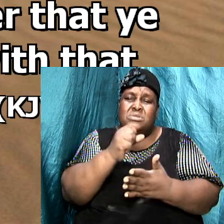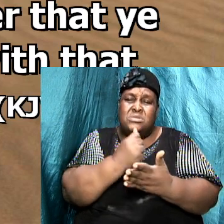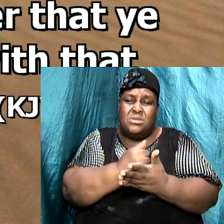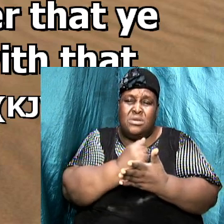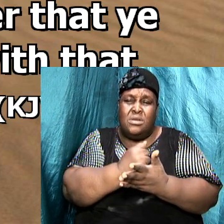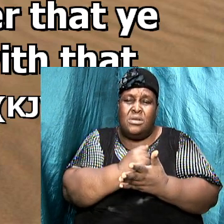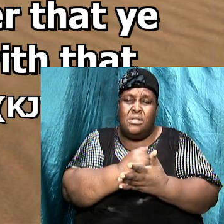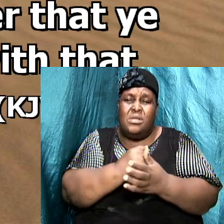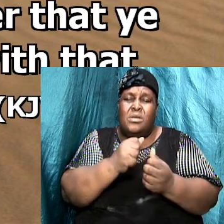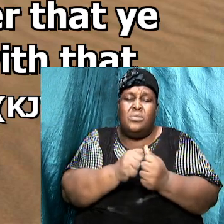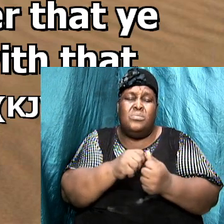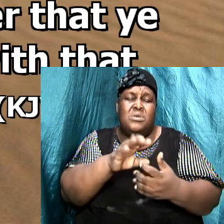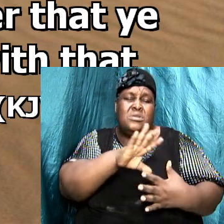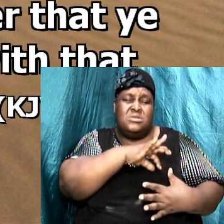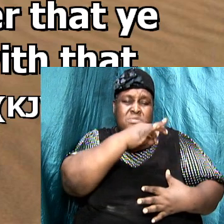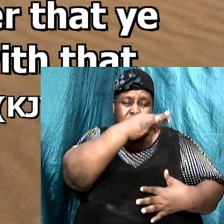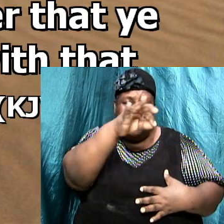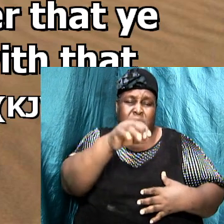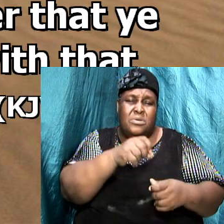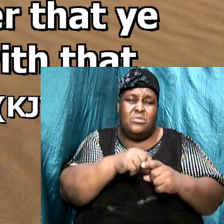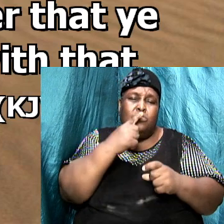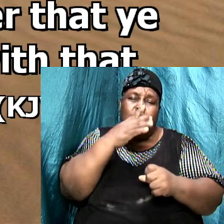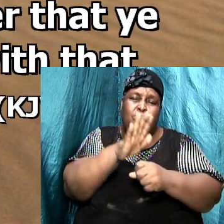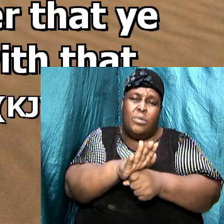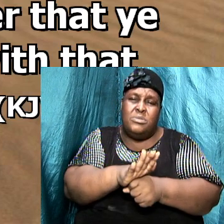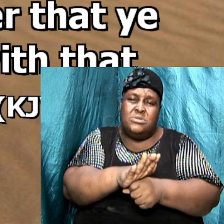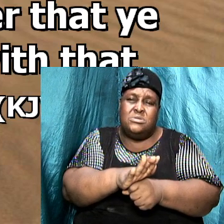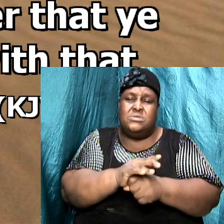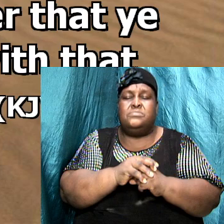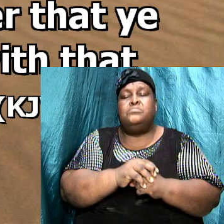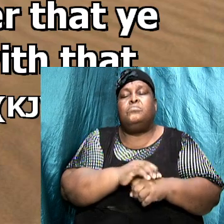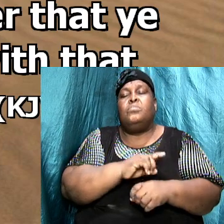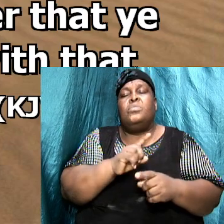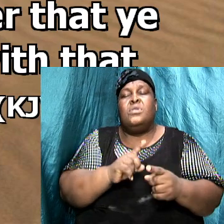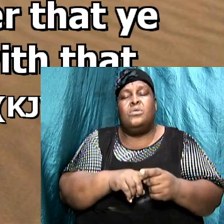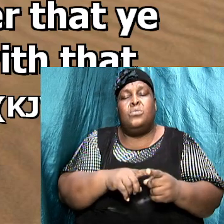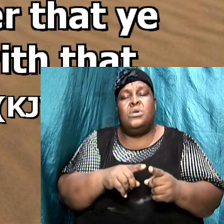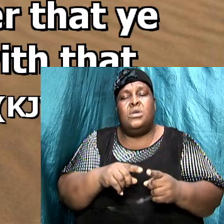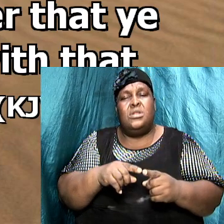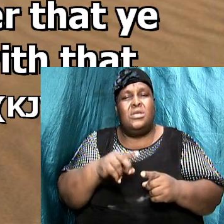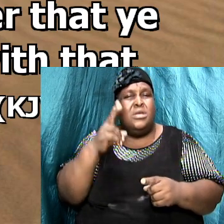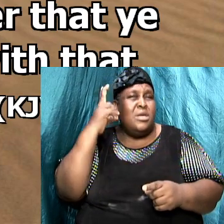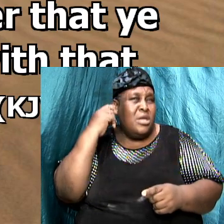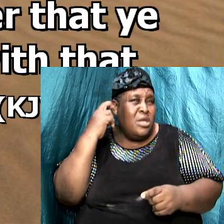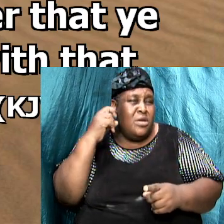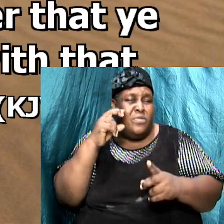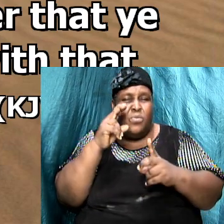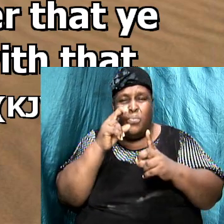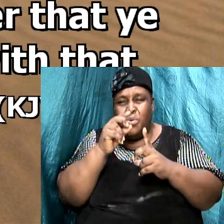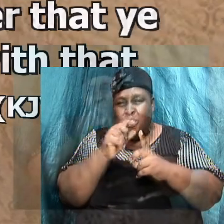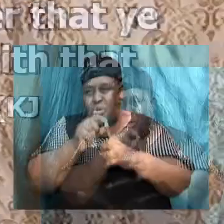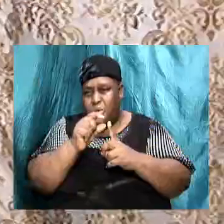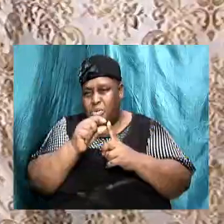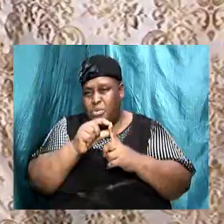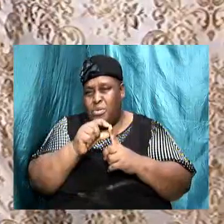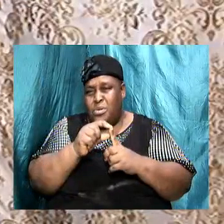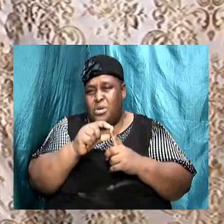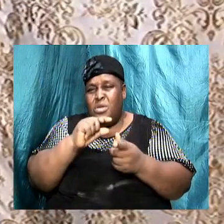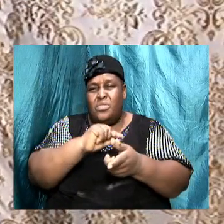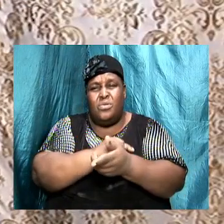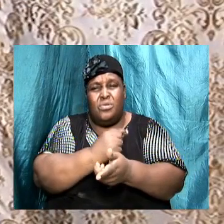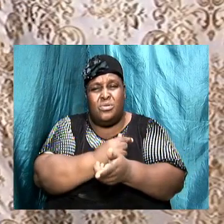the spirit of promise. So after we hear this word, after we hear the word, the